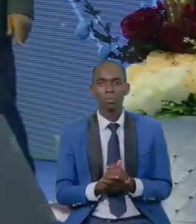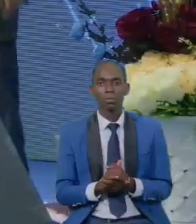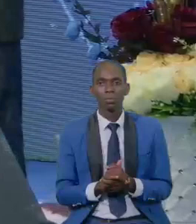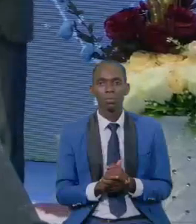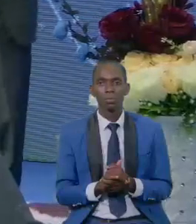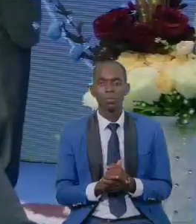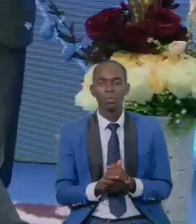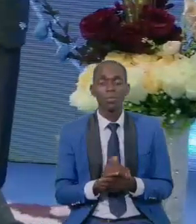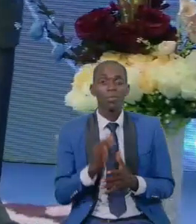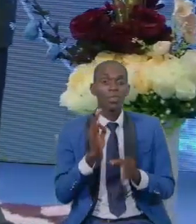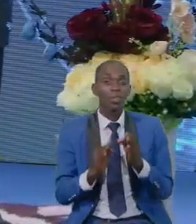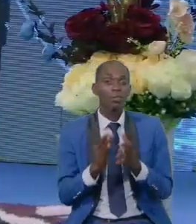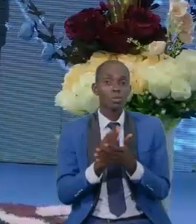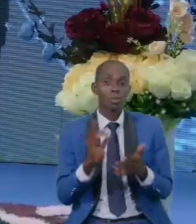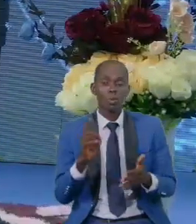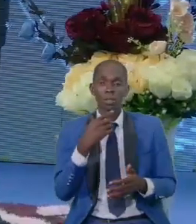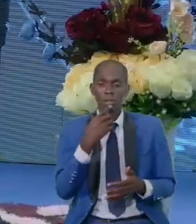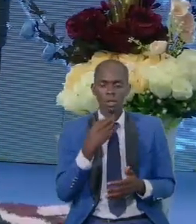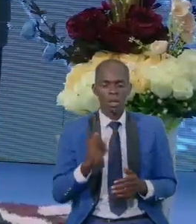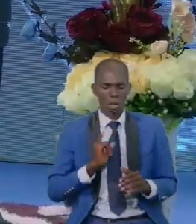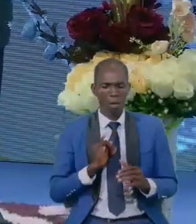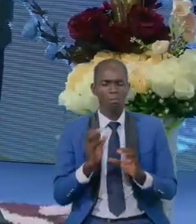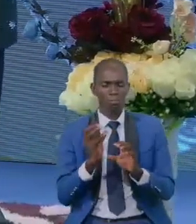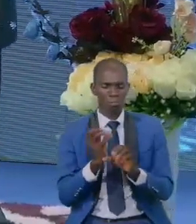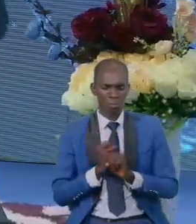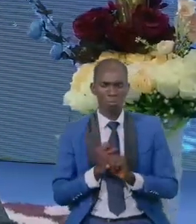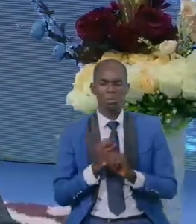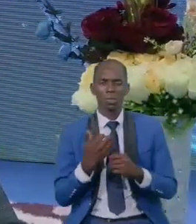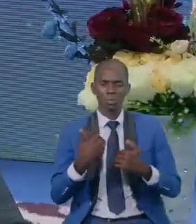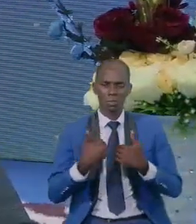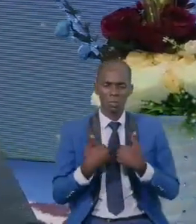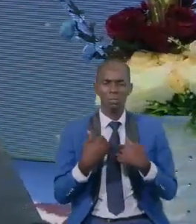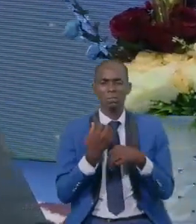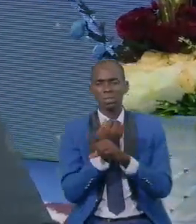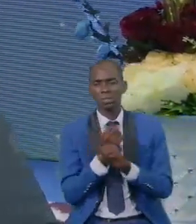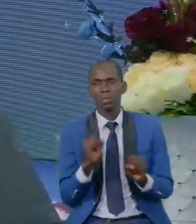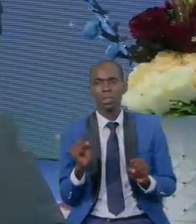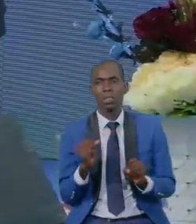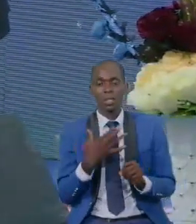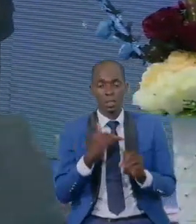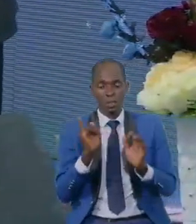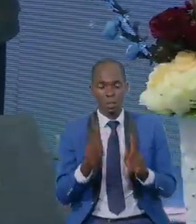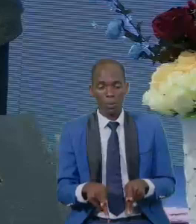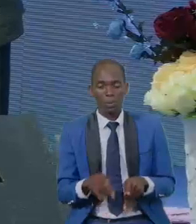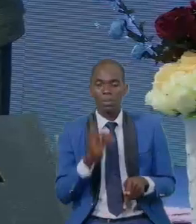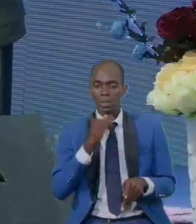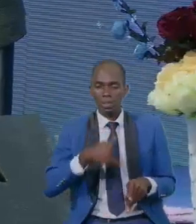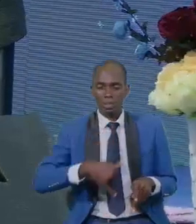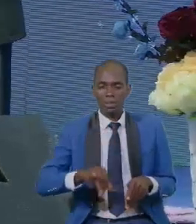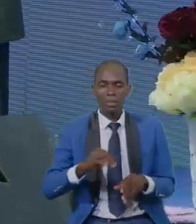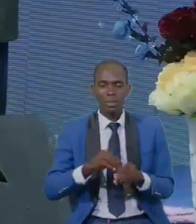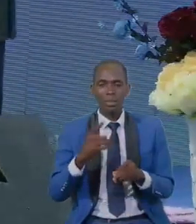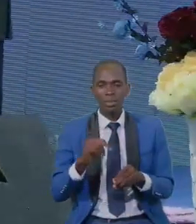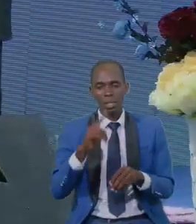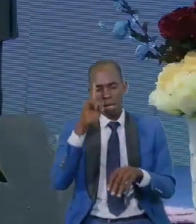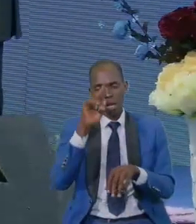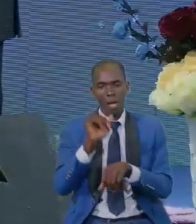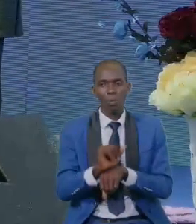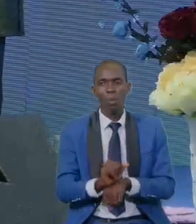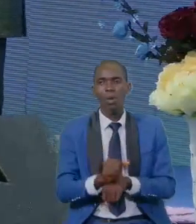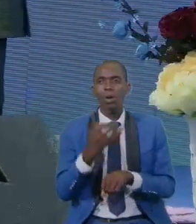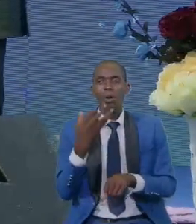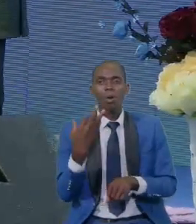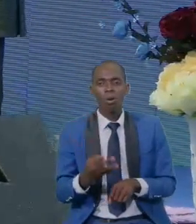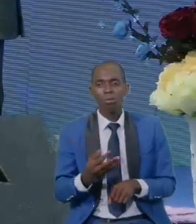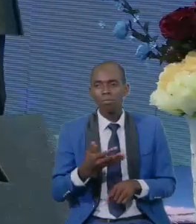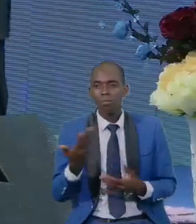If somebody says, I have salvation, and is still in the habit of being pugnacious,